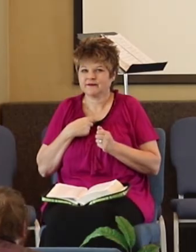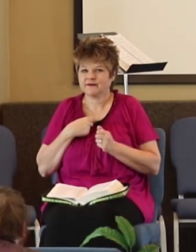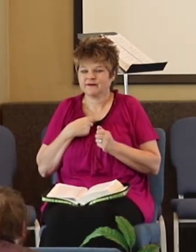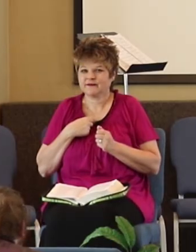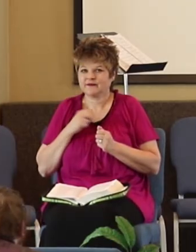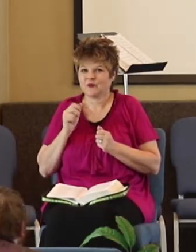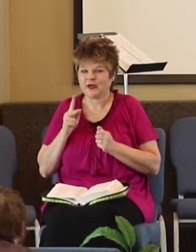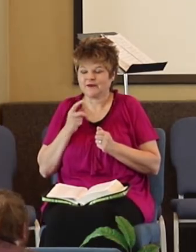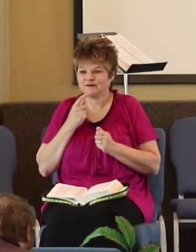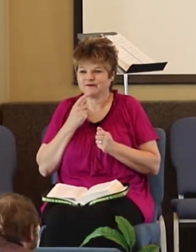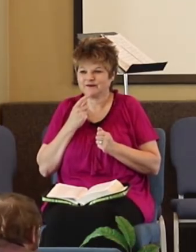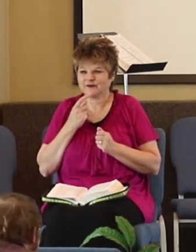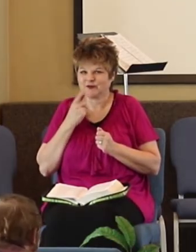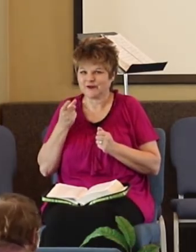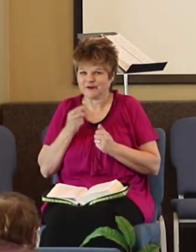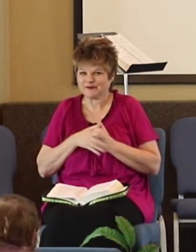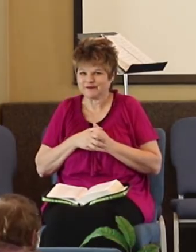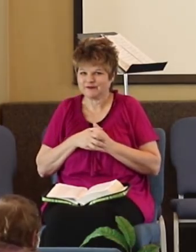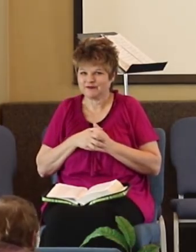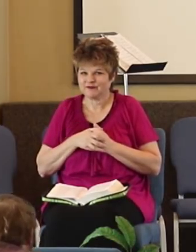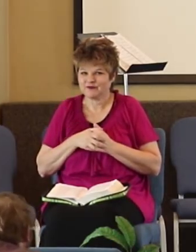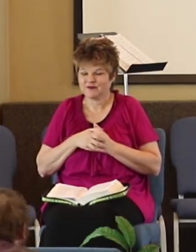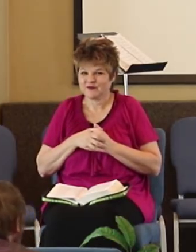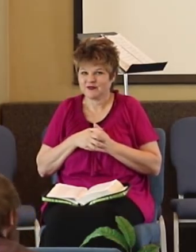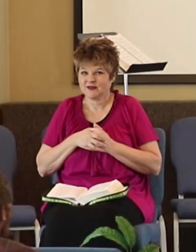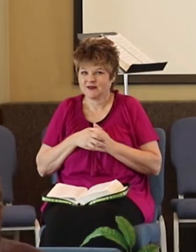Nope. Okay, then I'll tell you.